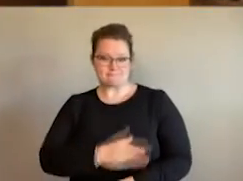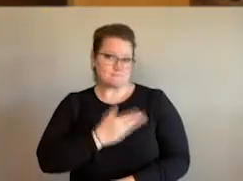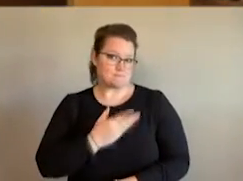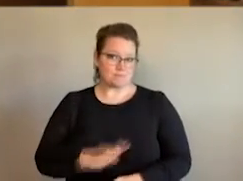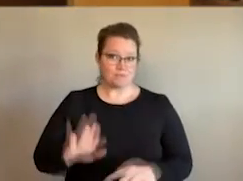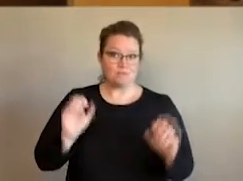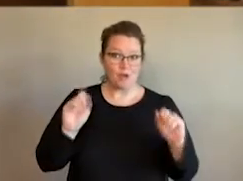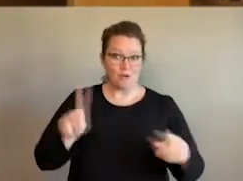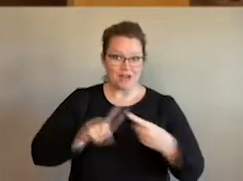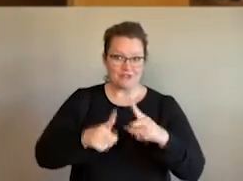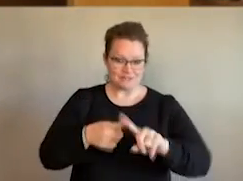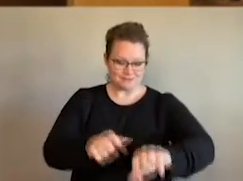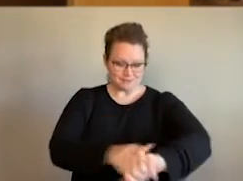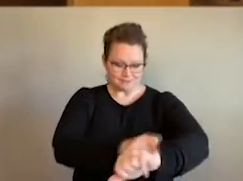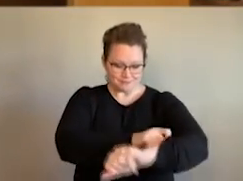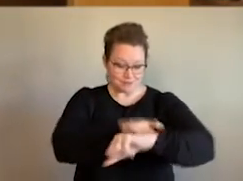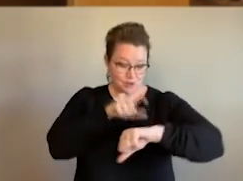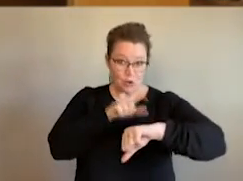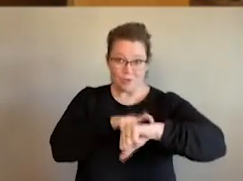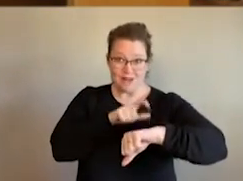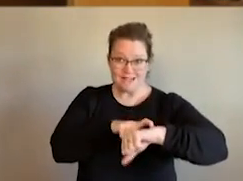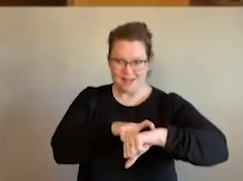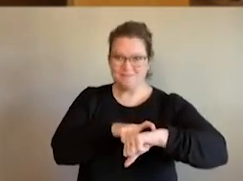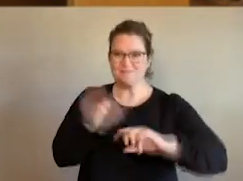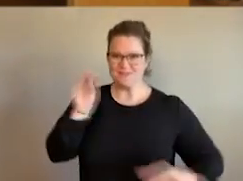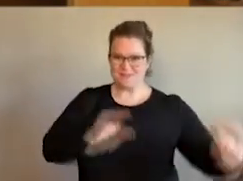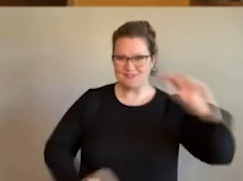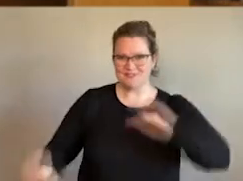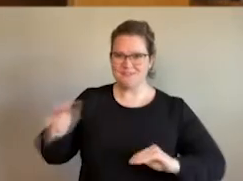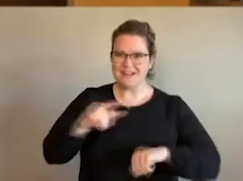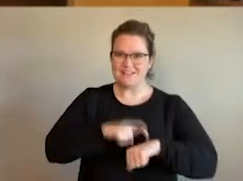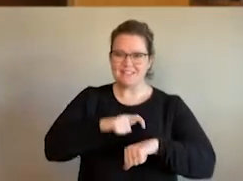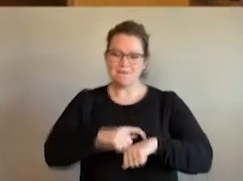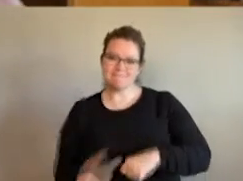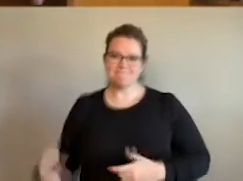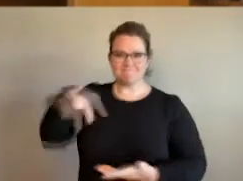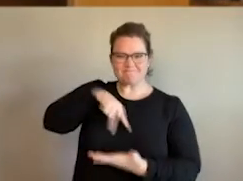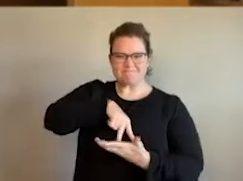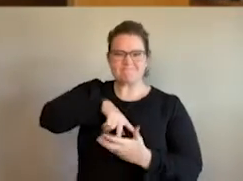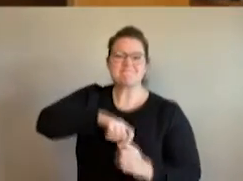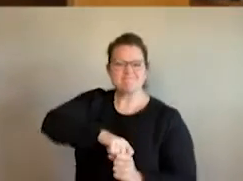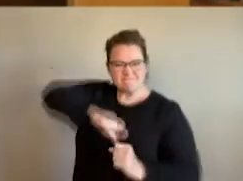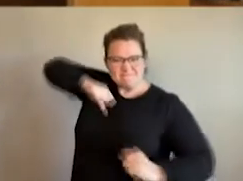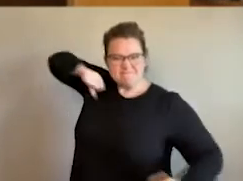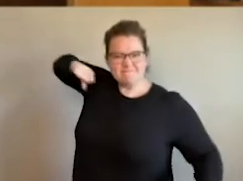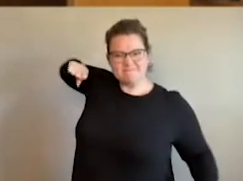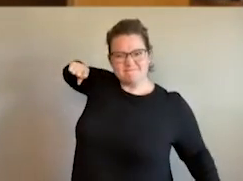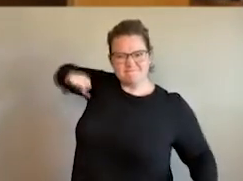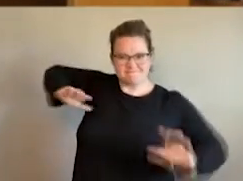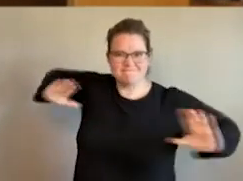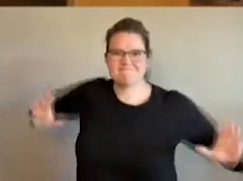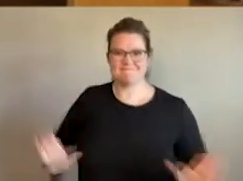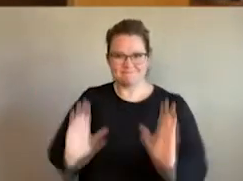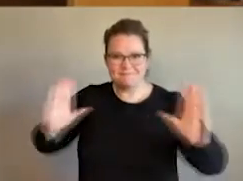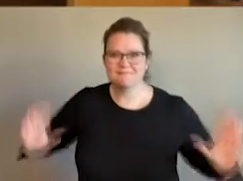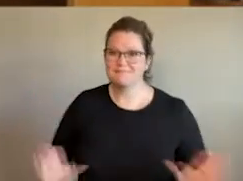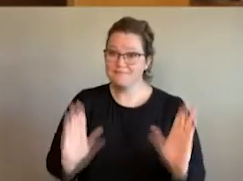Okay, friends, what time is it? It's wiggle time. Stand up, stretch out those muscles, get them